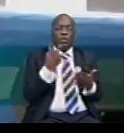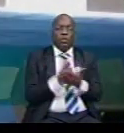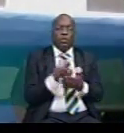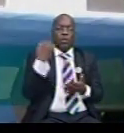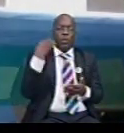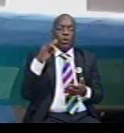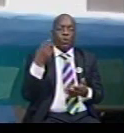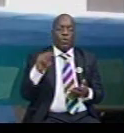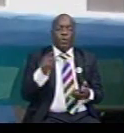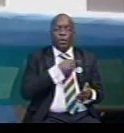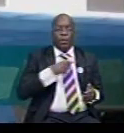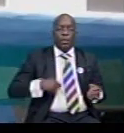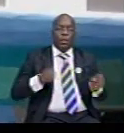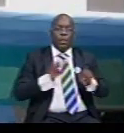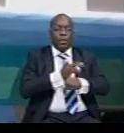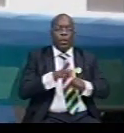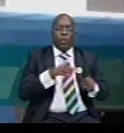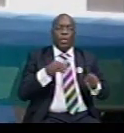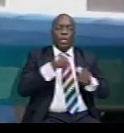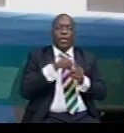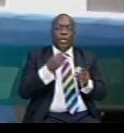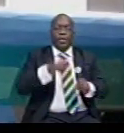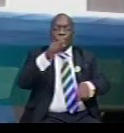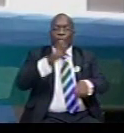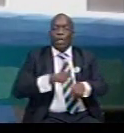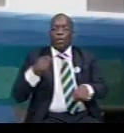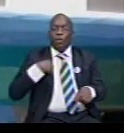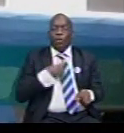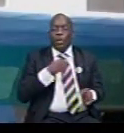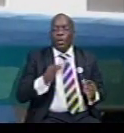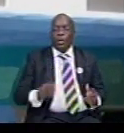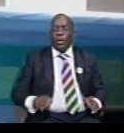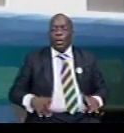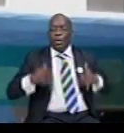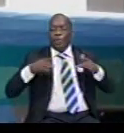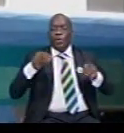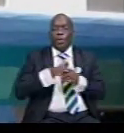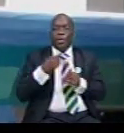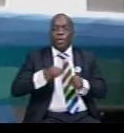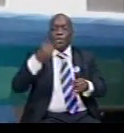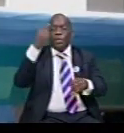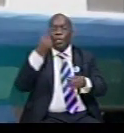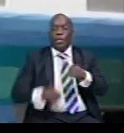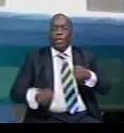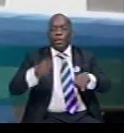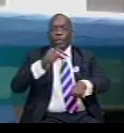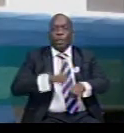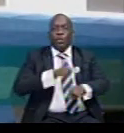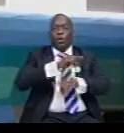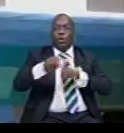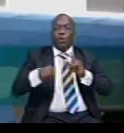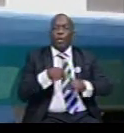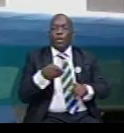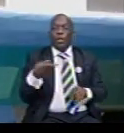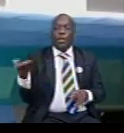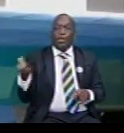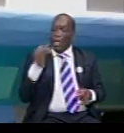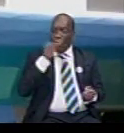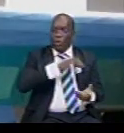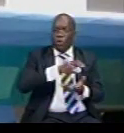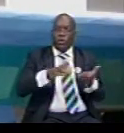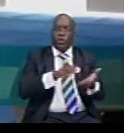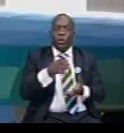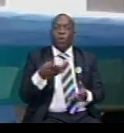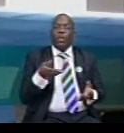the time in which we live, in the end time, when all those commotions are there, and the wars and the rumors of wars,